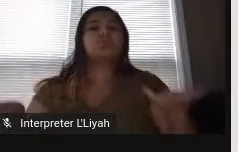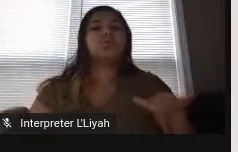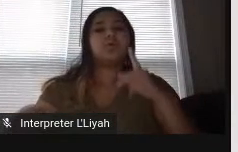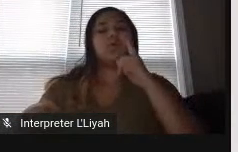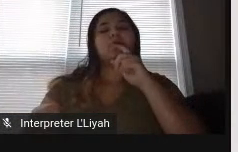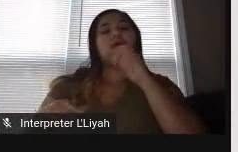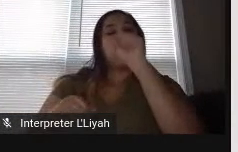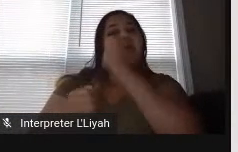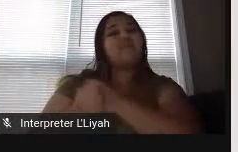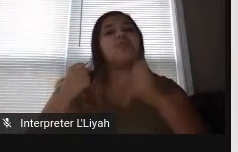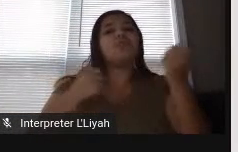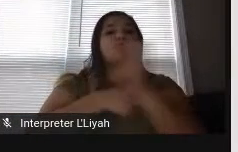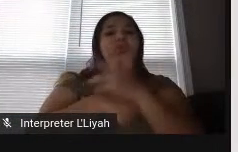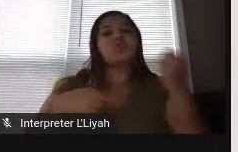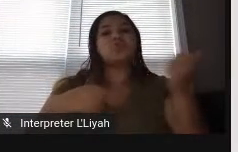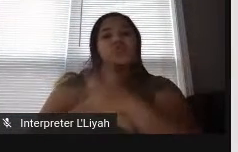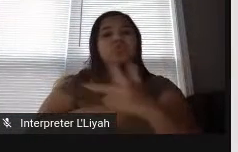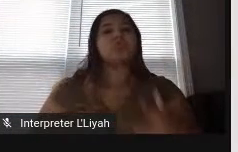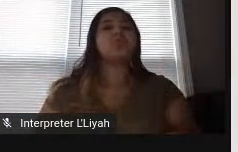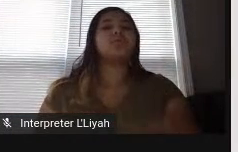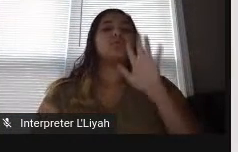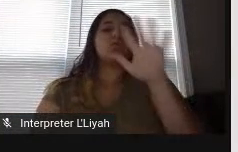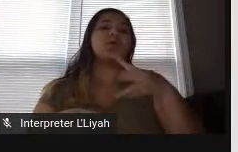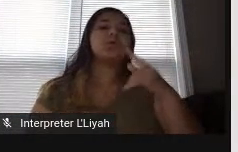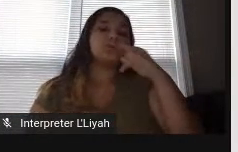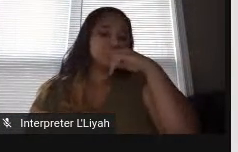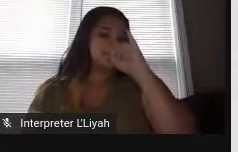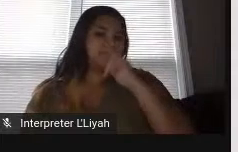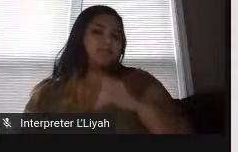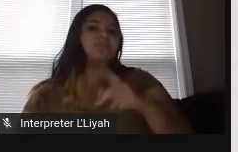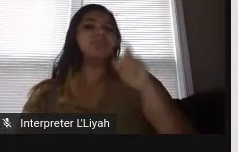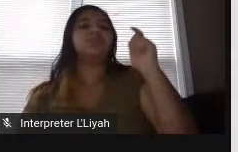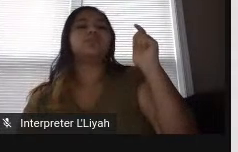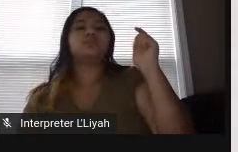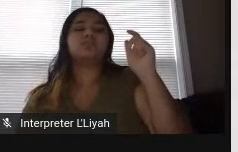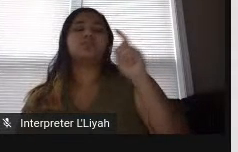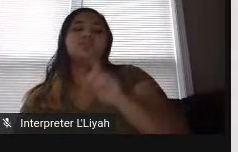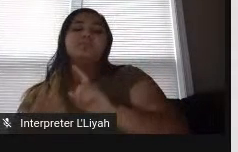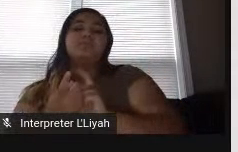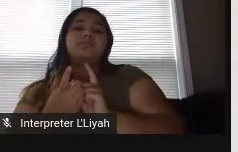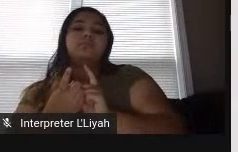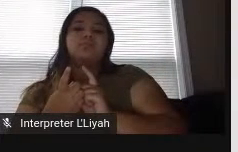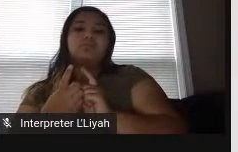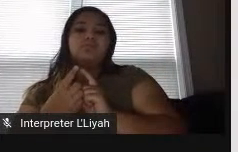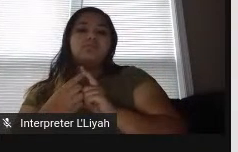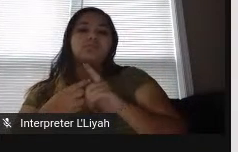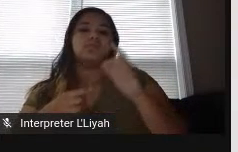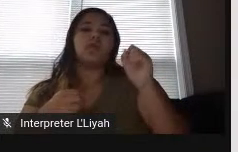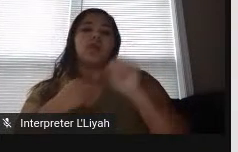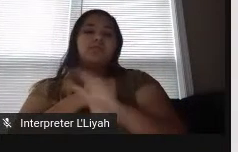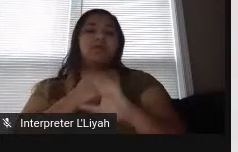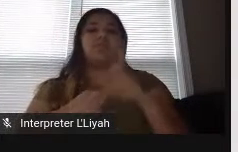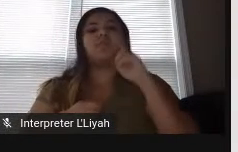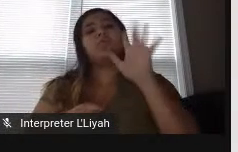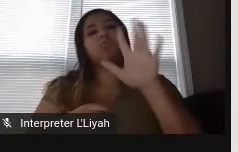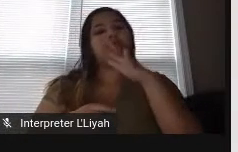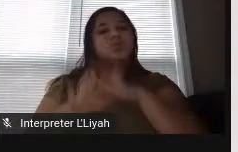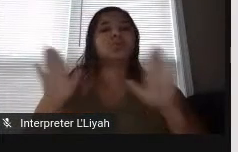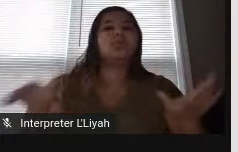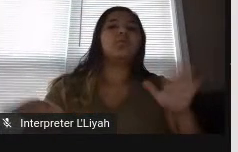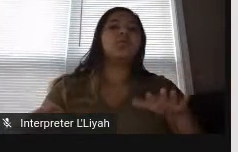reevaluated every 3 years to make sure are the accommodations still adequate for that child.